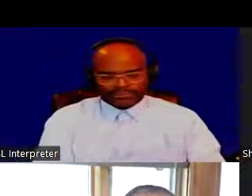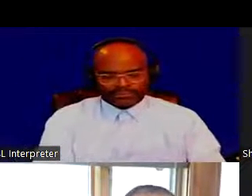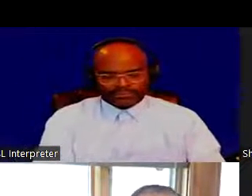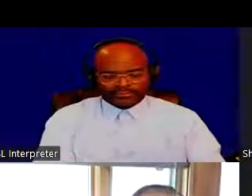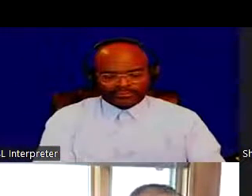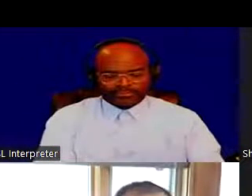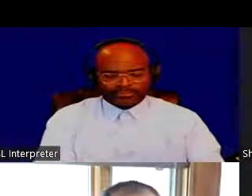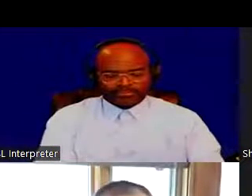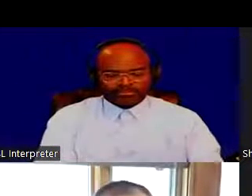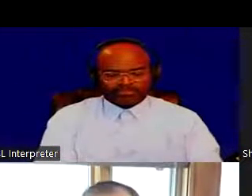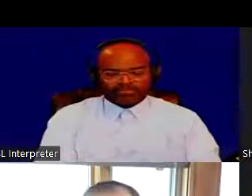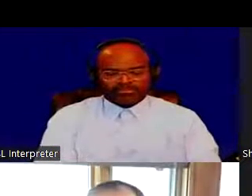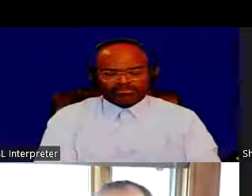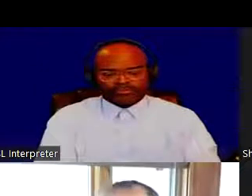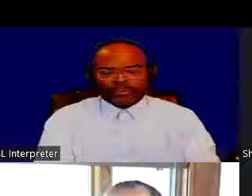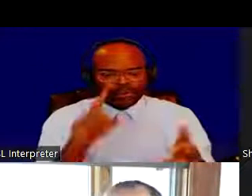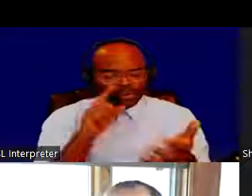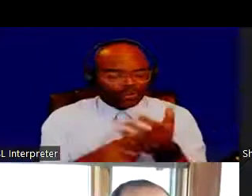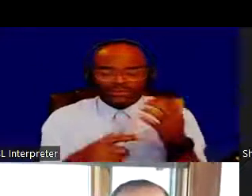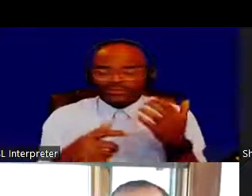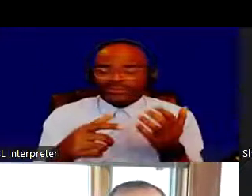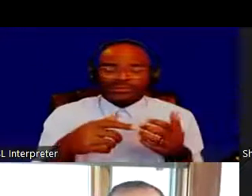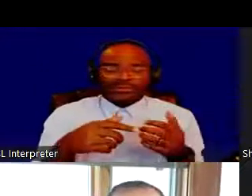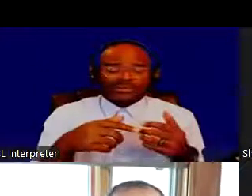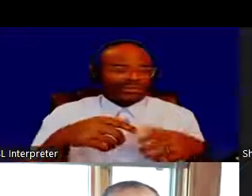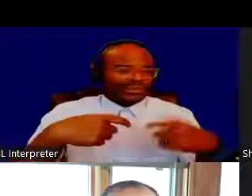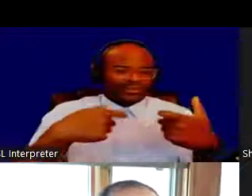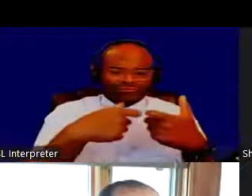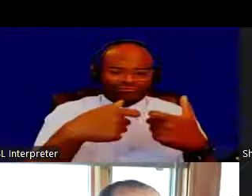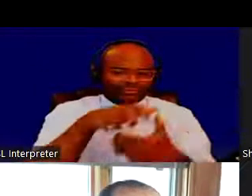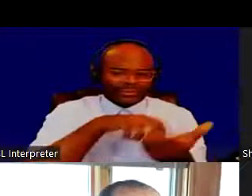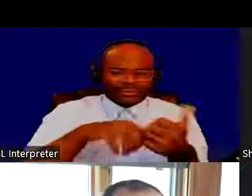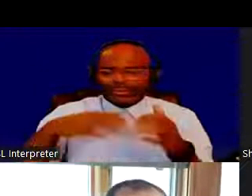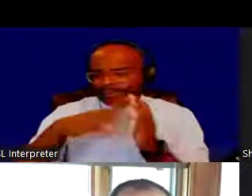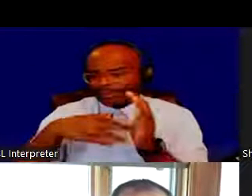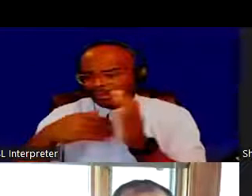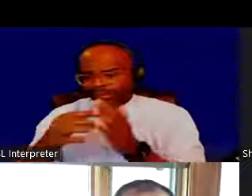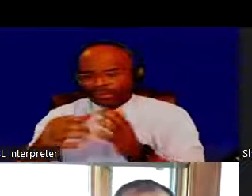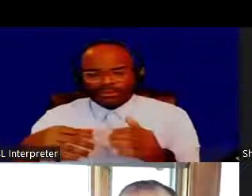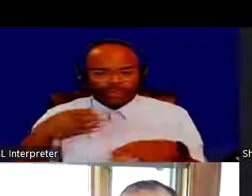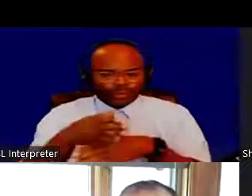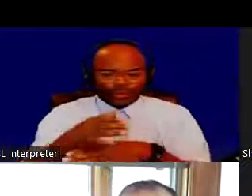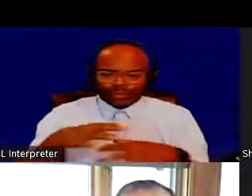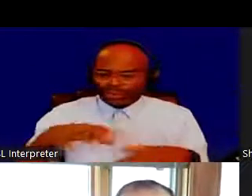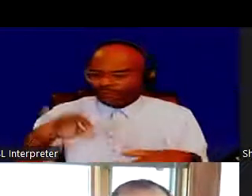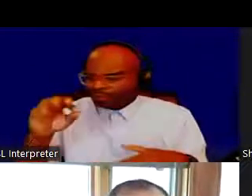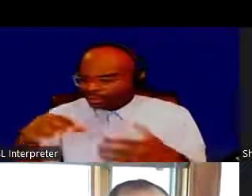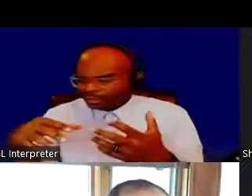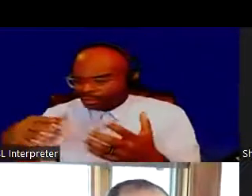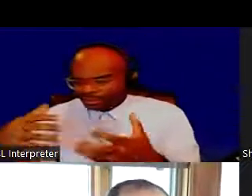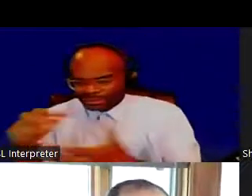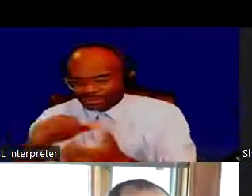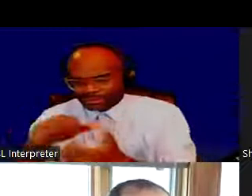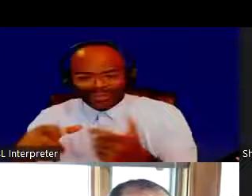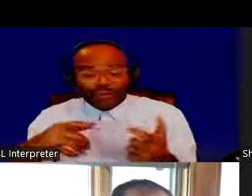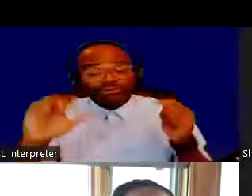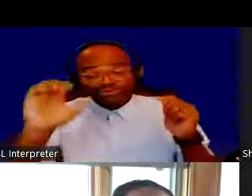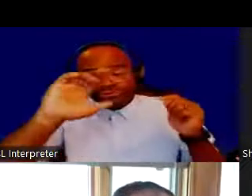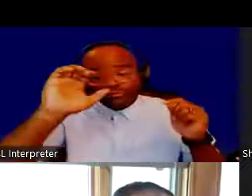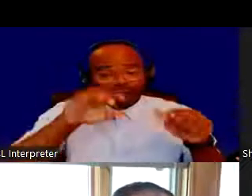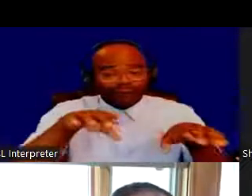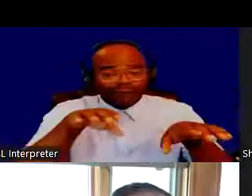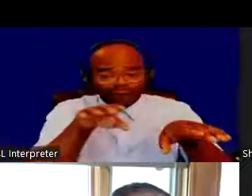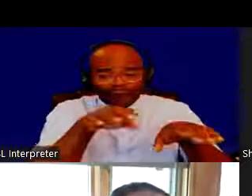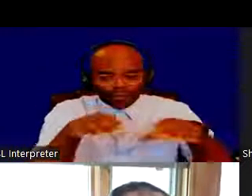There's lumber mixed in with the paint. We're walking around for hours and we can't find that flooring that Danielle has been looking